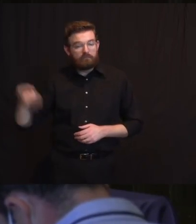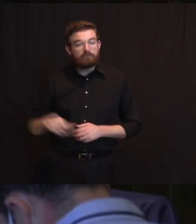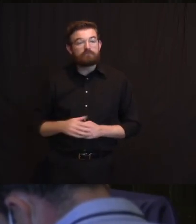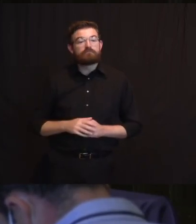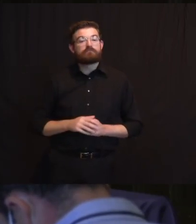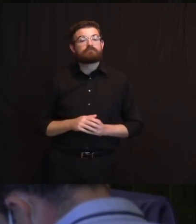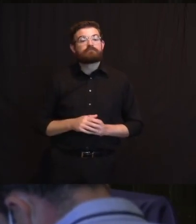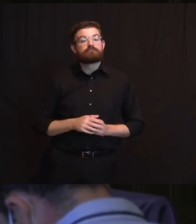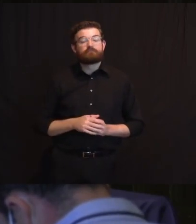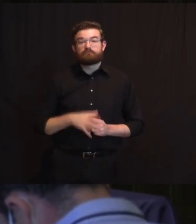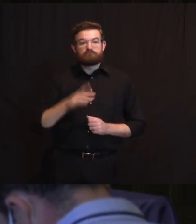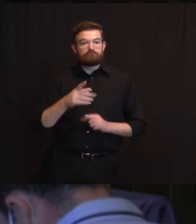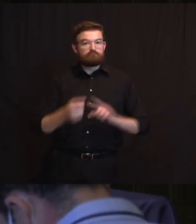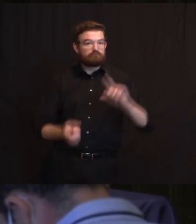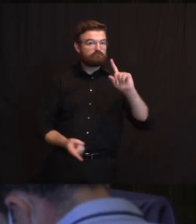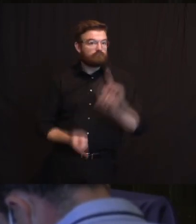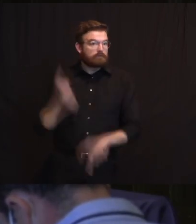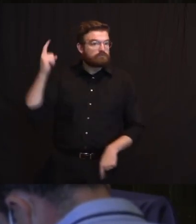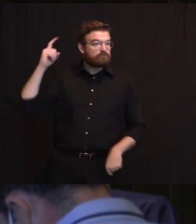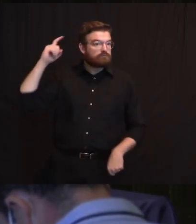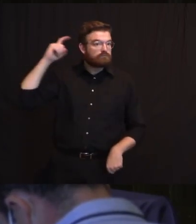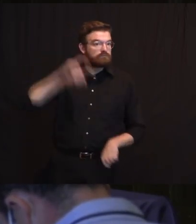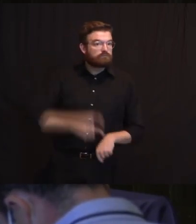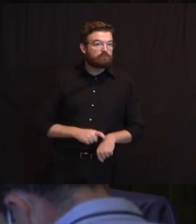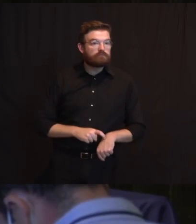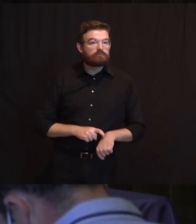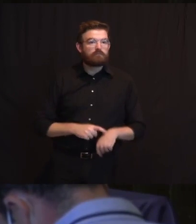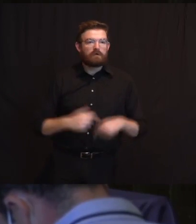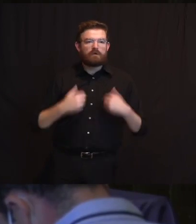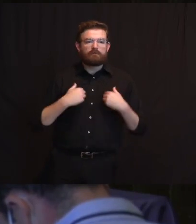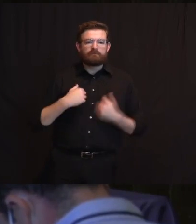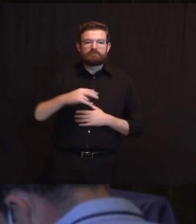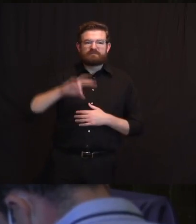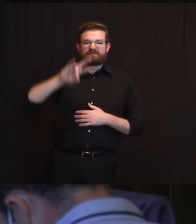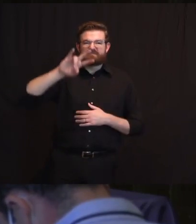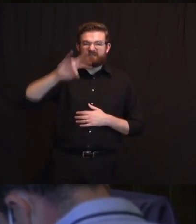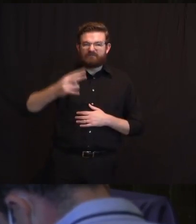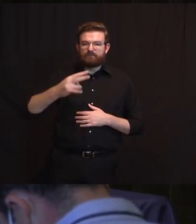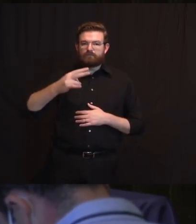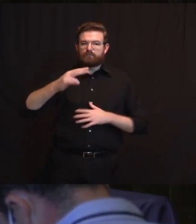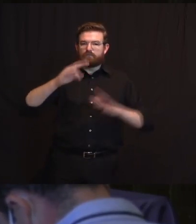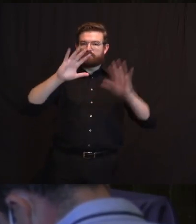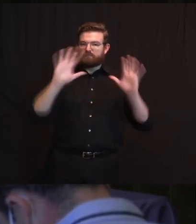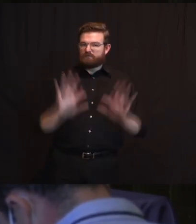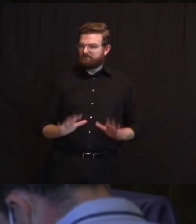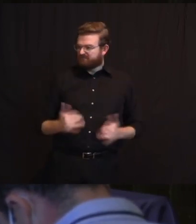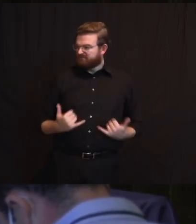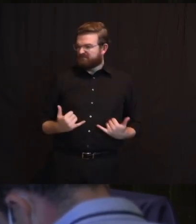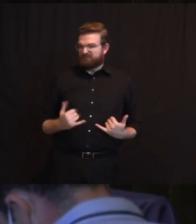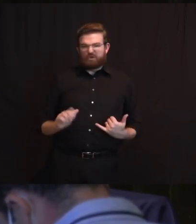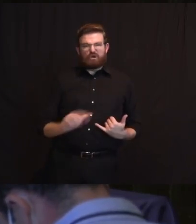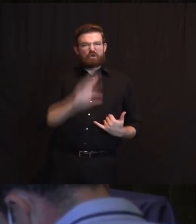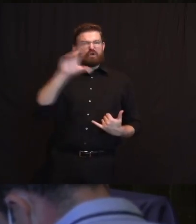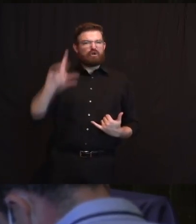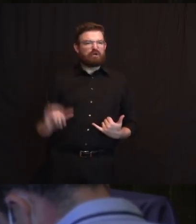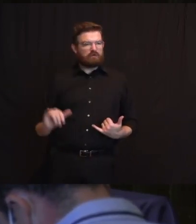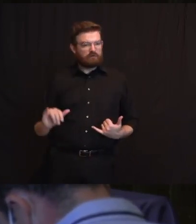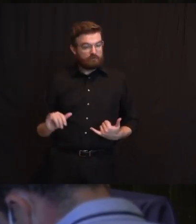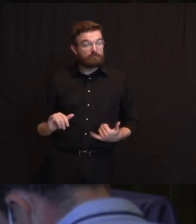storm this early in the season has been named. That most likely, based upon the experts, will transition to a